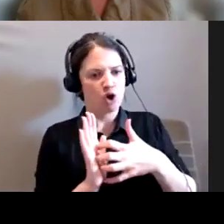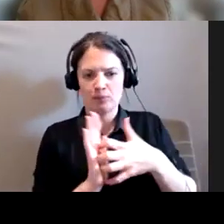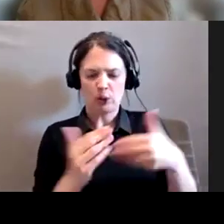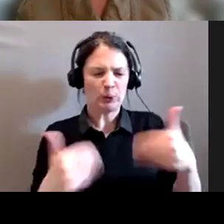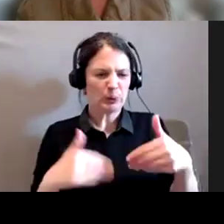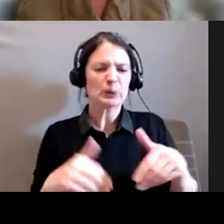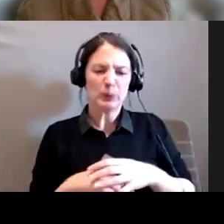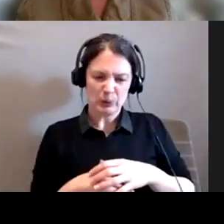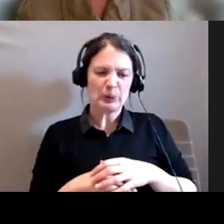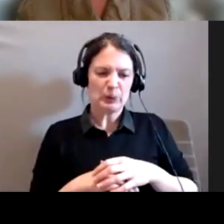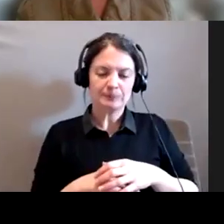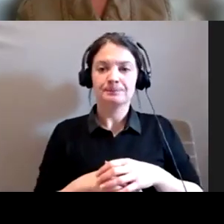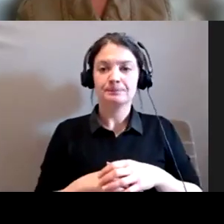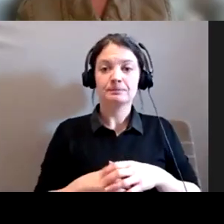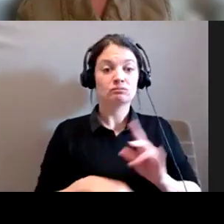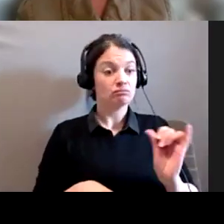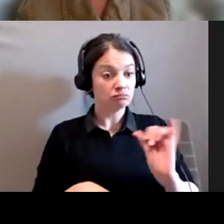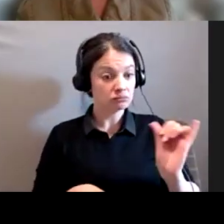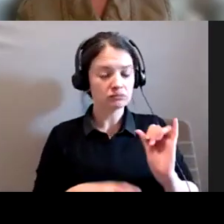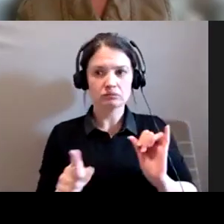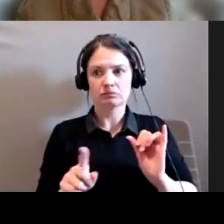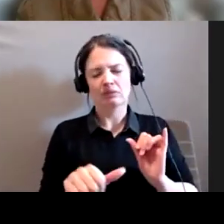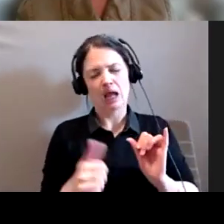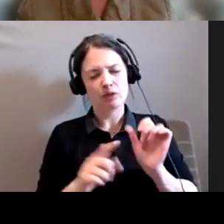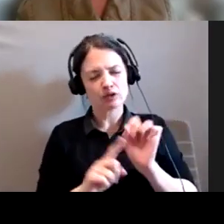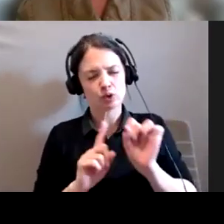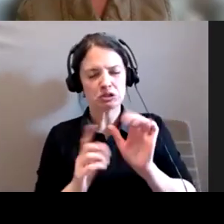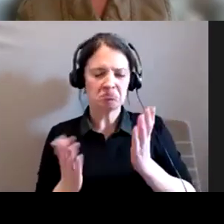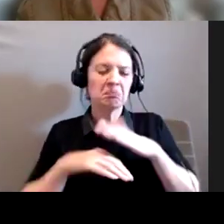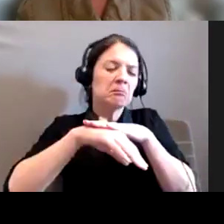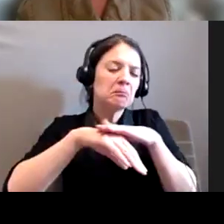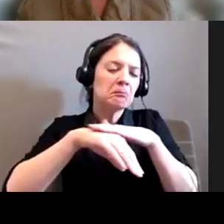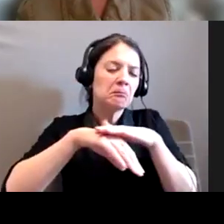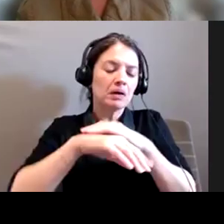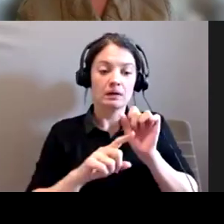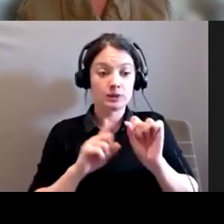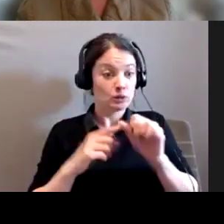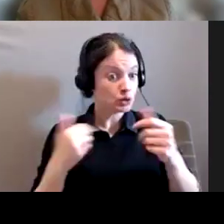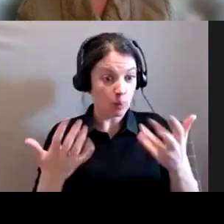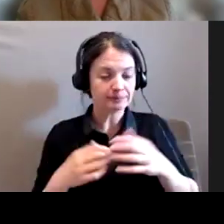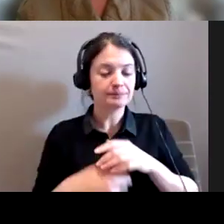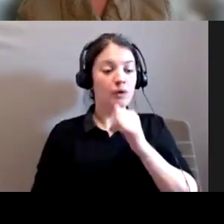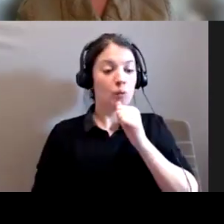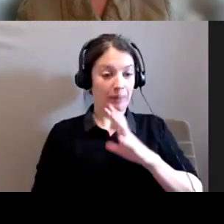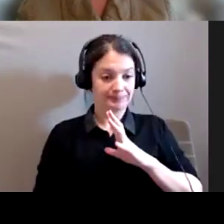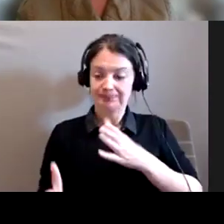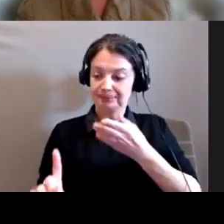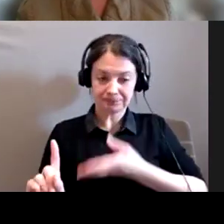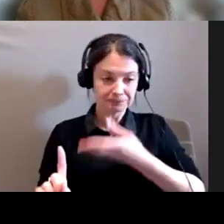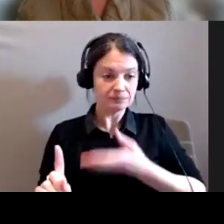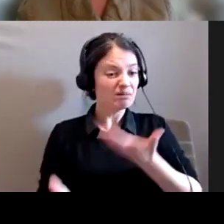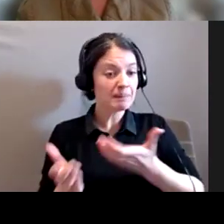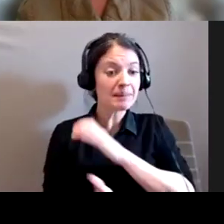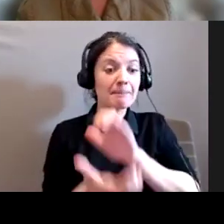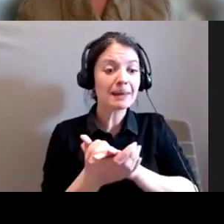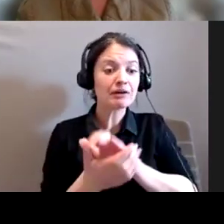I think another situation that I can speak of without too much detail would be the situation of a woman who is, for example, married to a